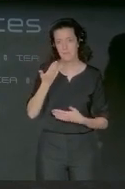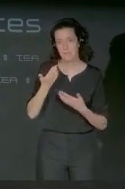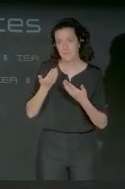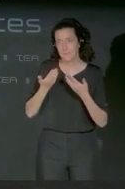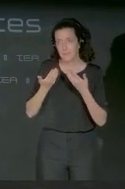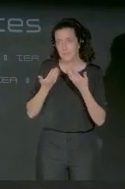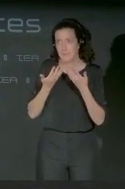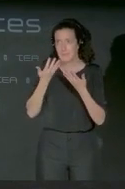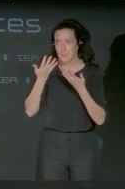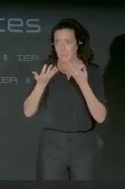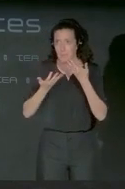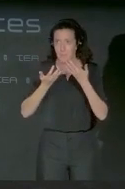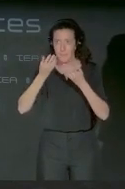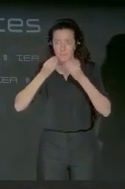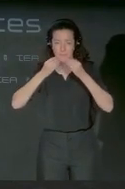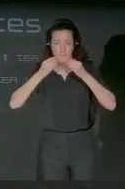So